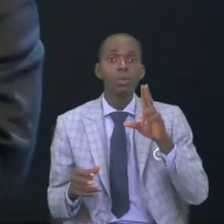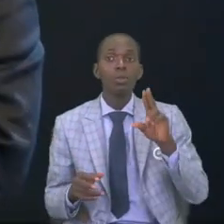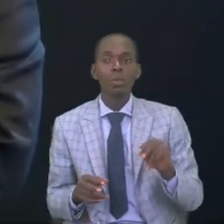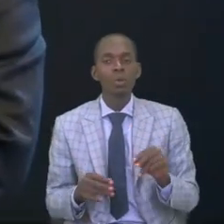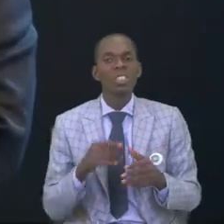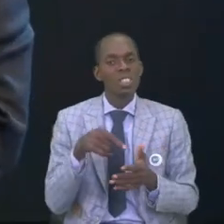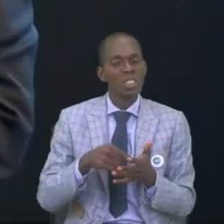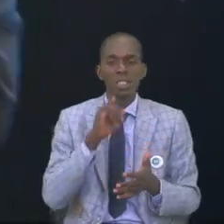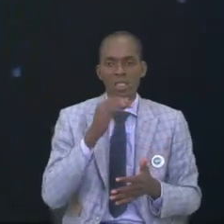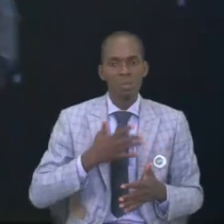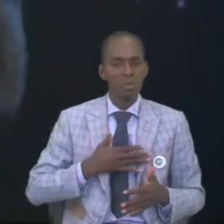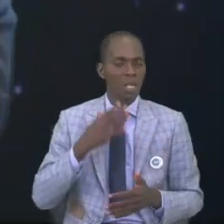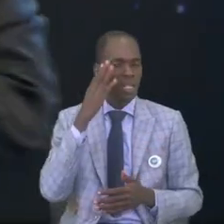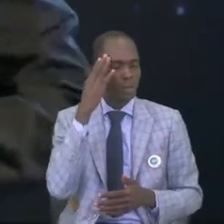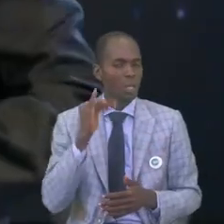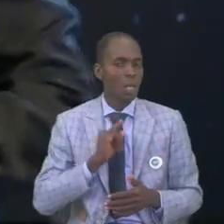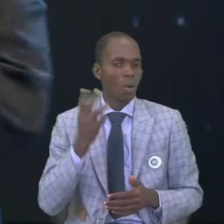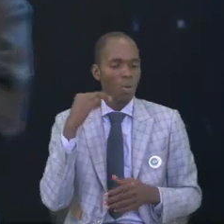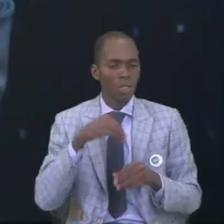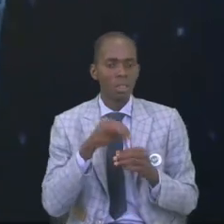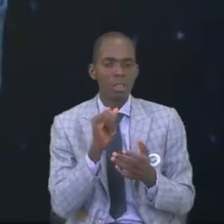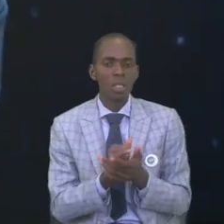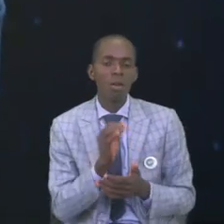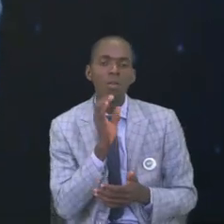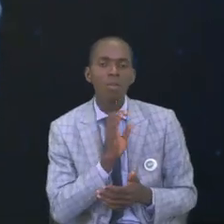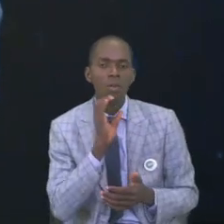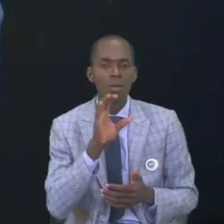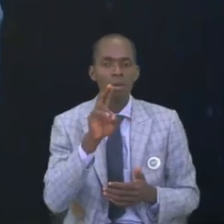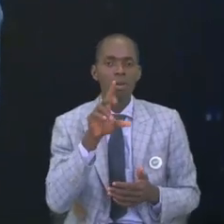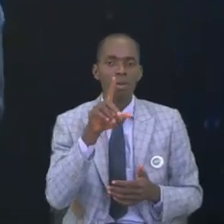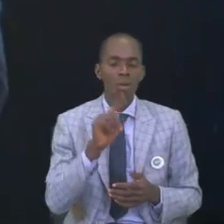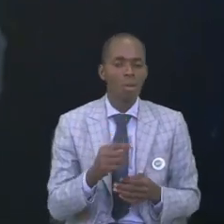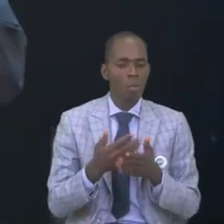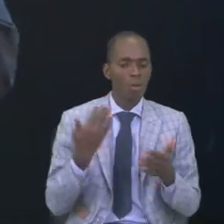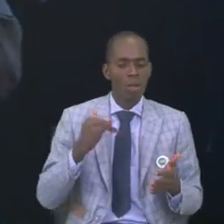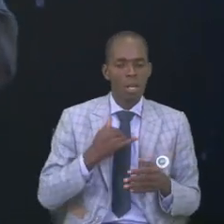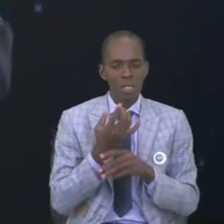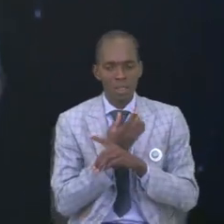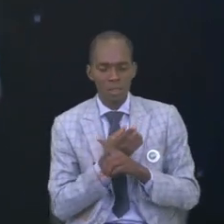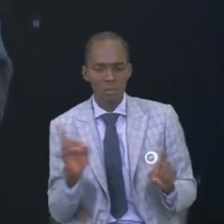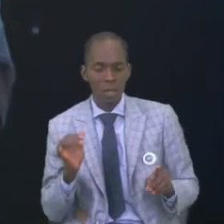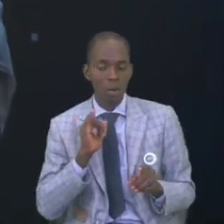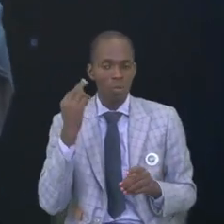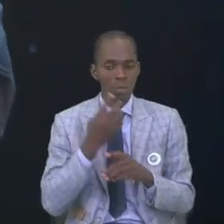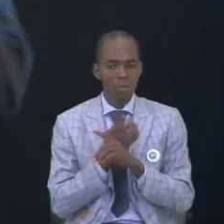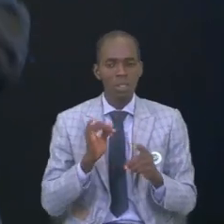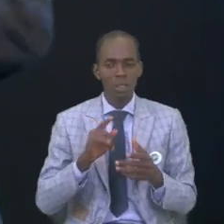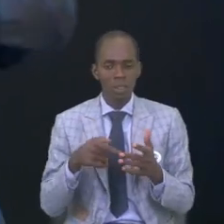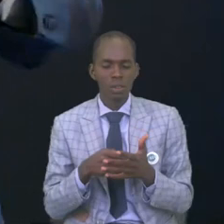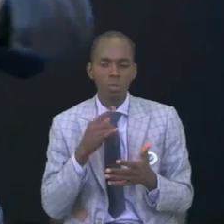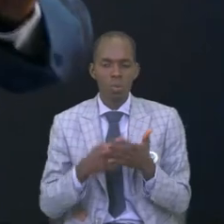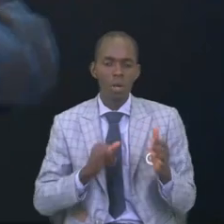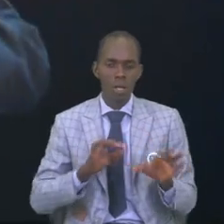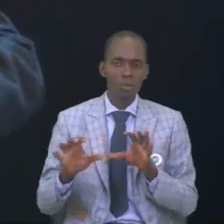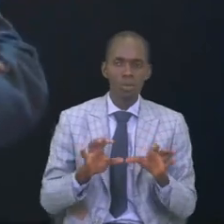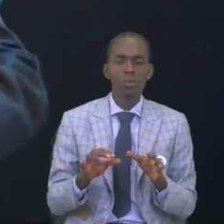that, you know, cult before, and then I was delivered, and this is what I did, and then I've modified it now because